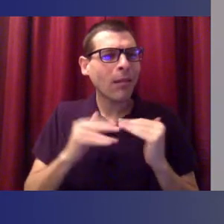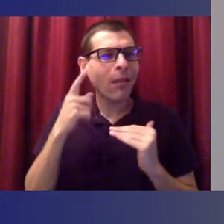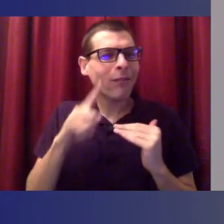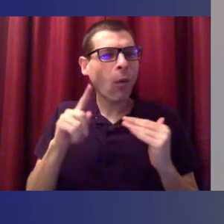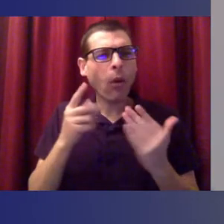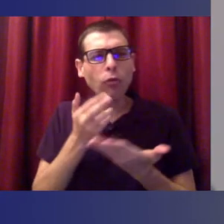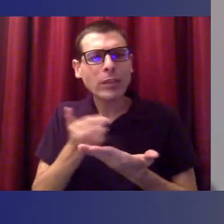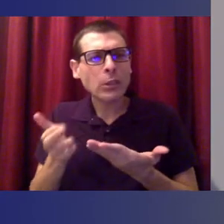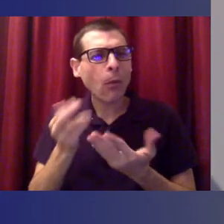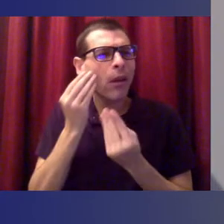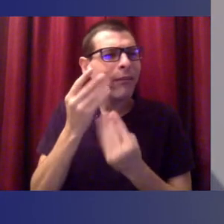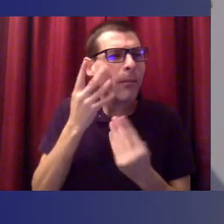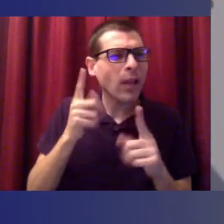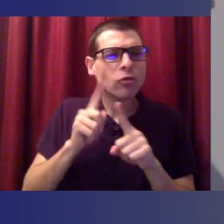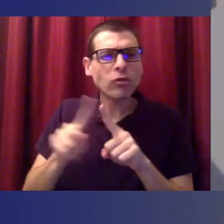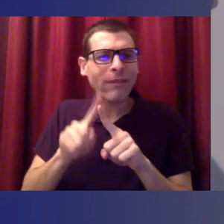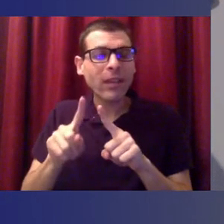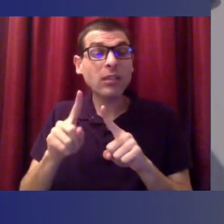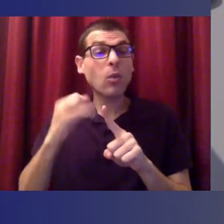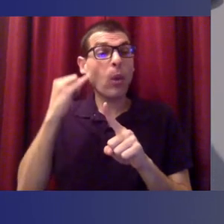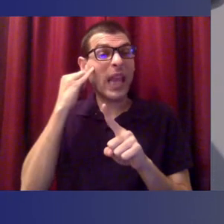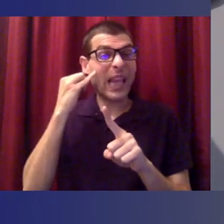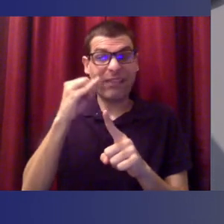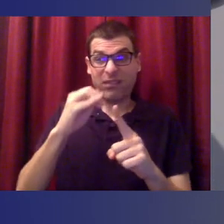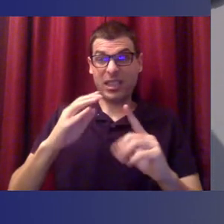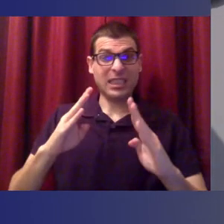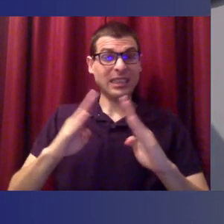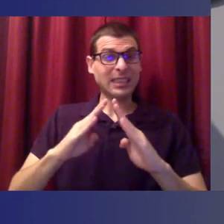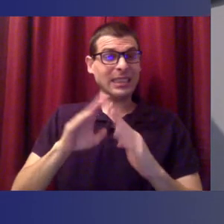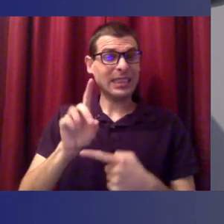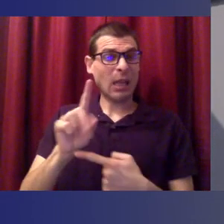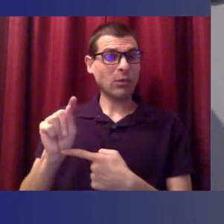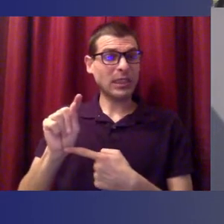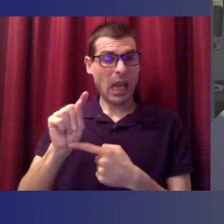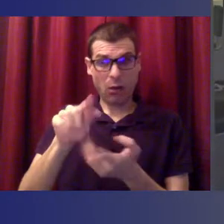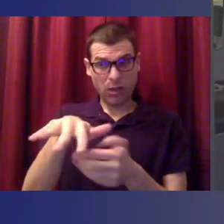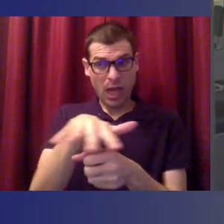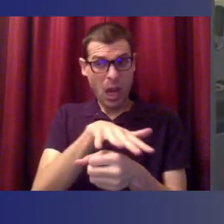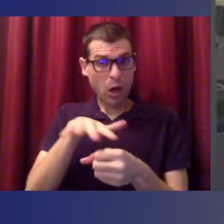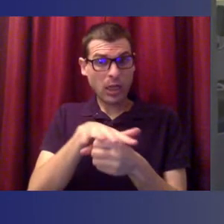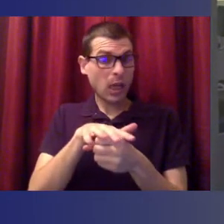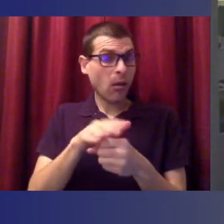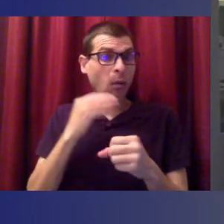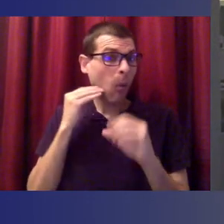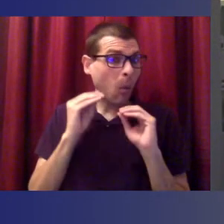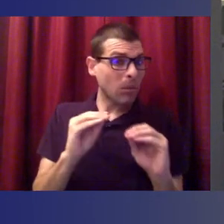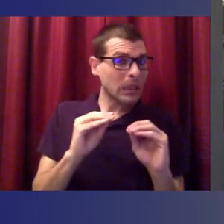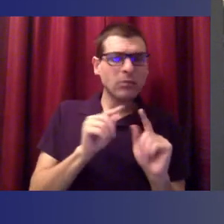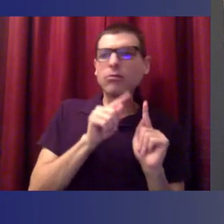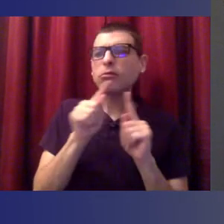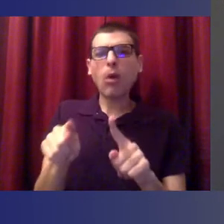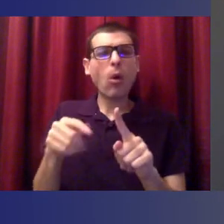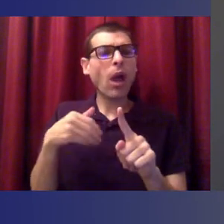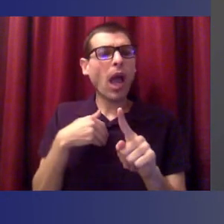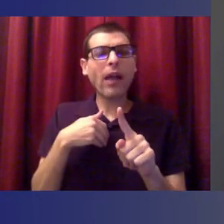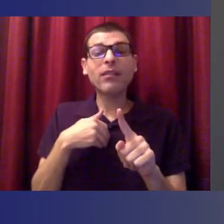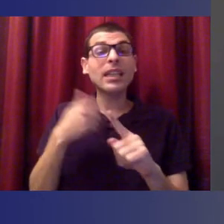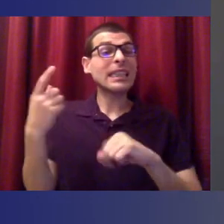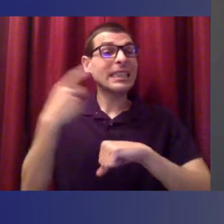chronic homelessness in the downtown core. Once open, it will offer a day center, a safe 24-hour